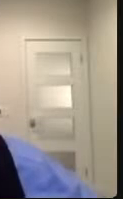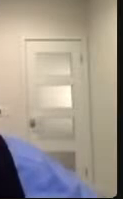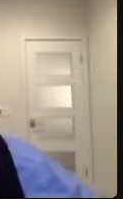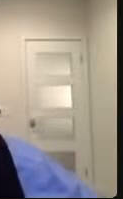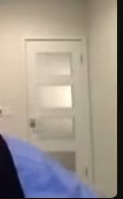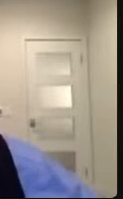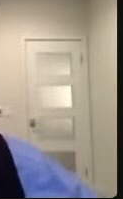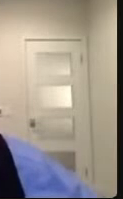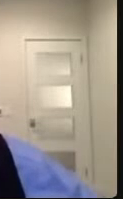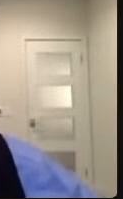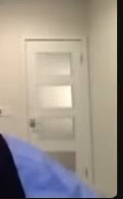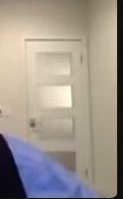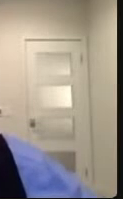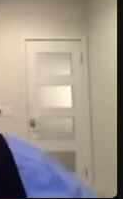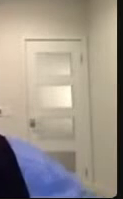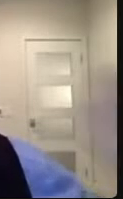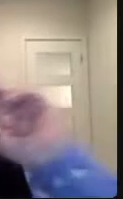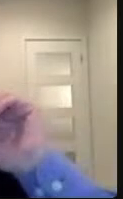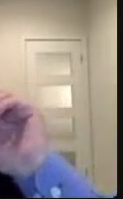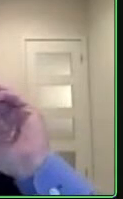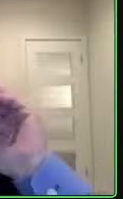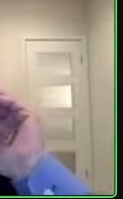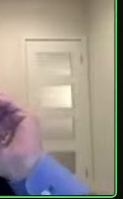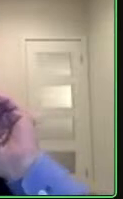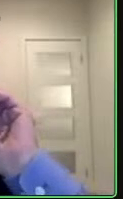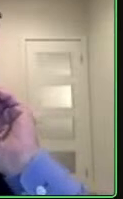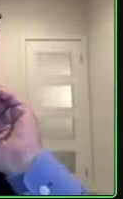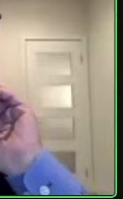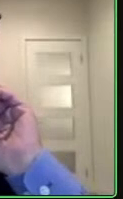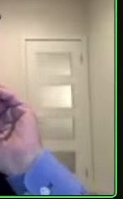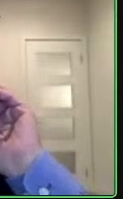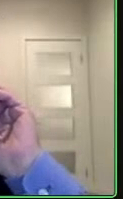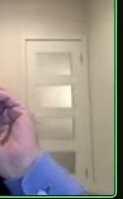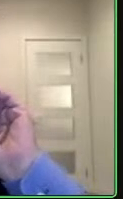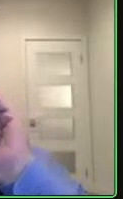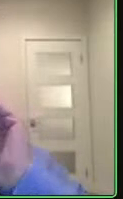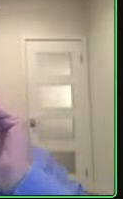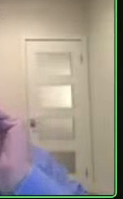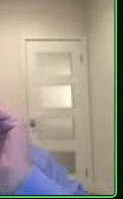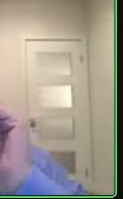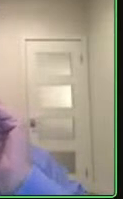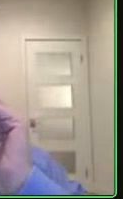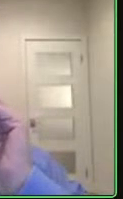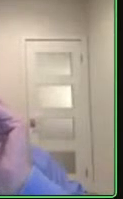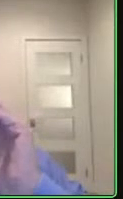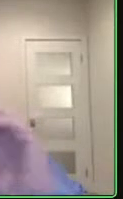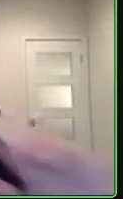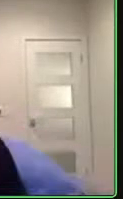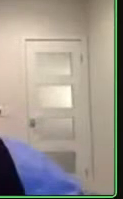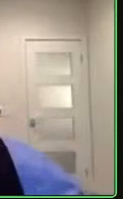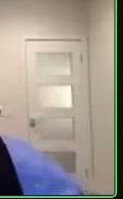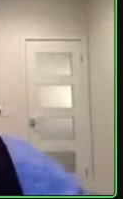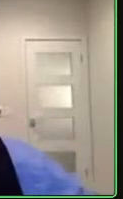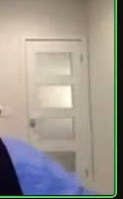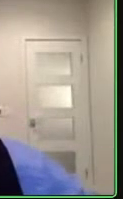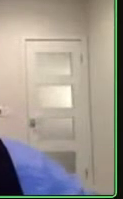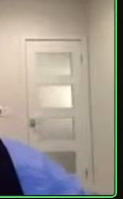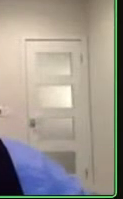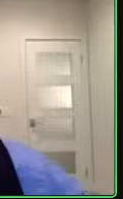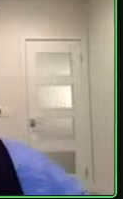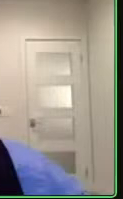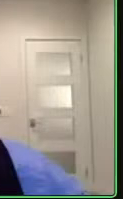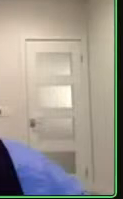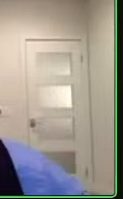from primarily again? I don't see the bullet points anymore, and I didn't hear which bullet point you were referring to, Director.